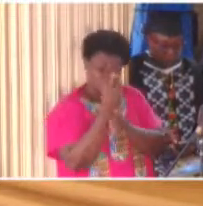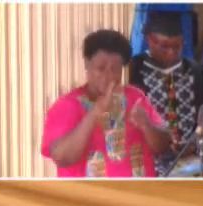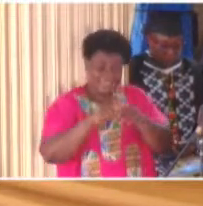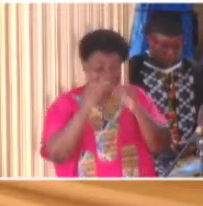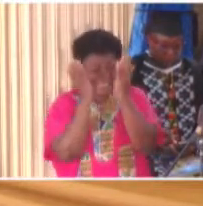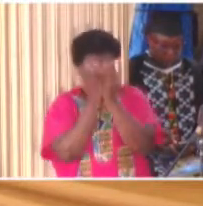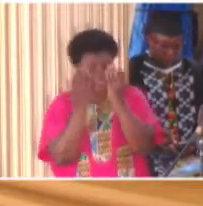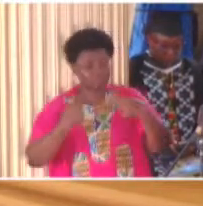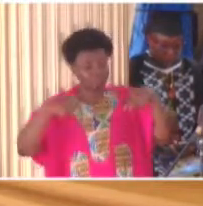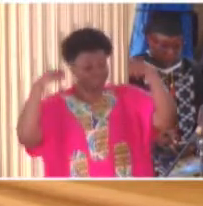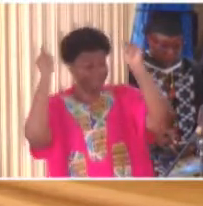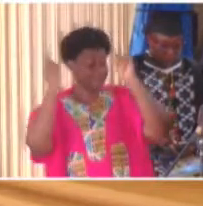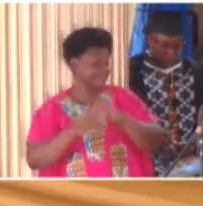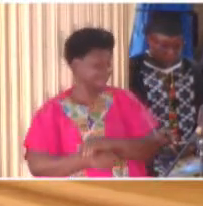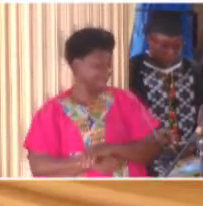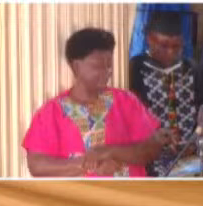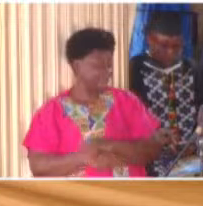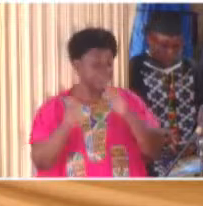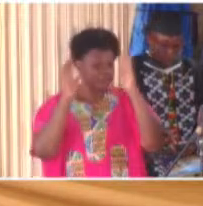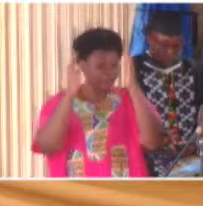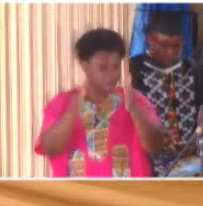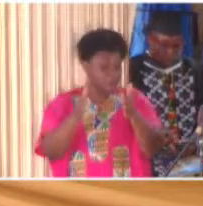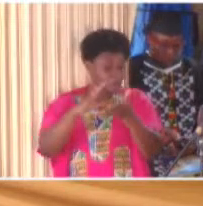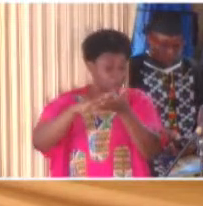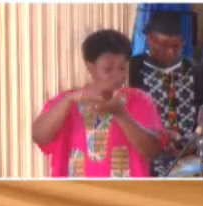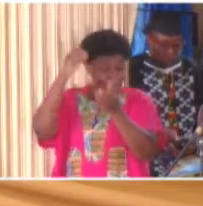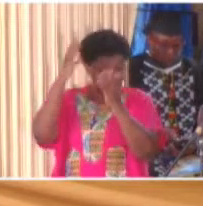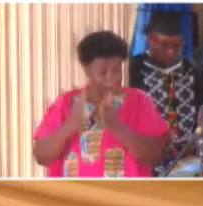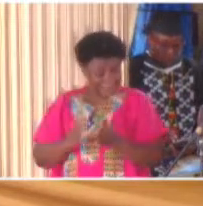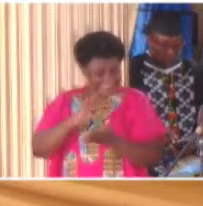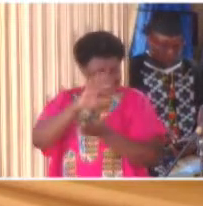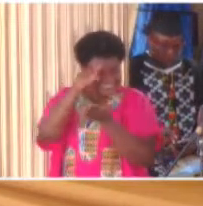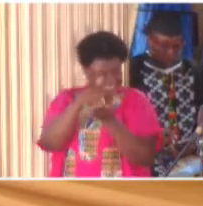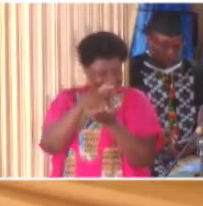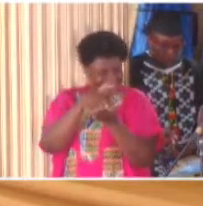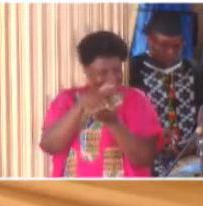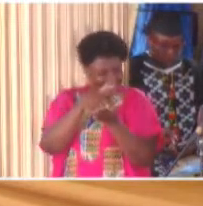academic excellence and focuses on student-centered,